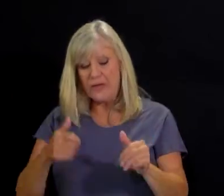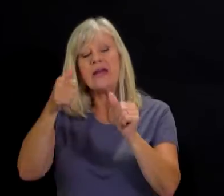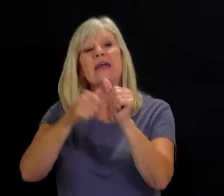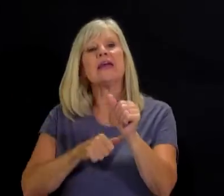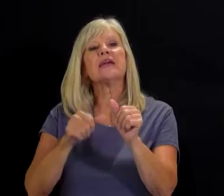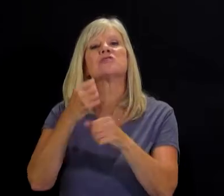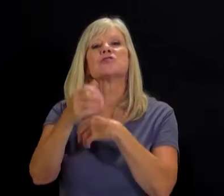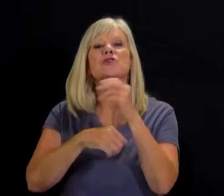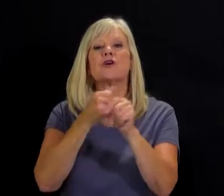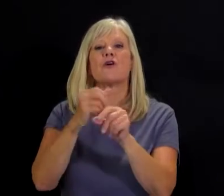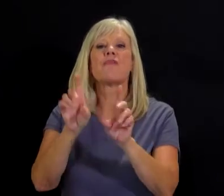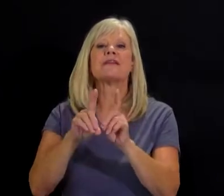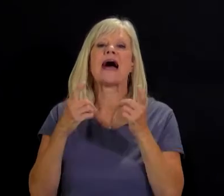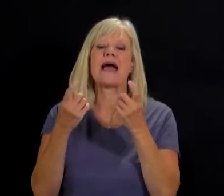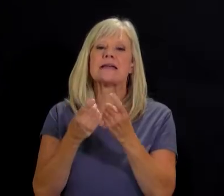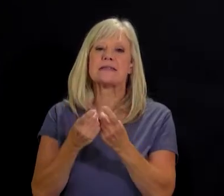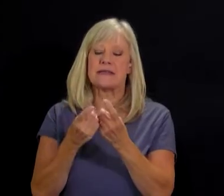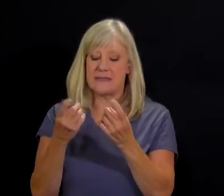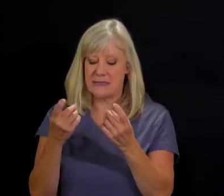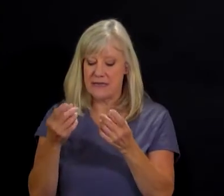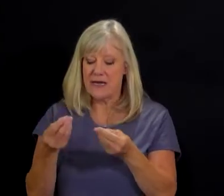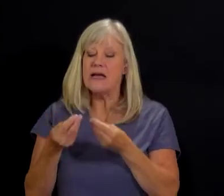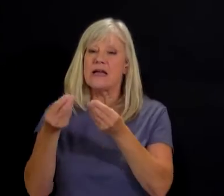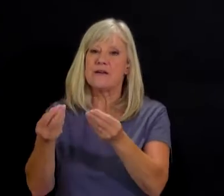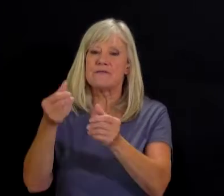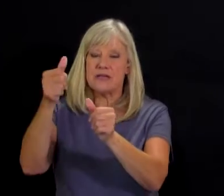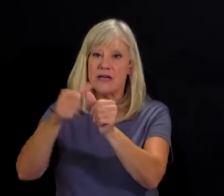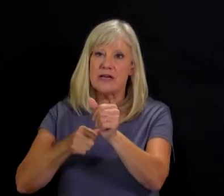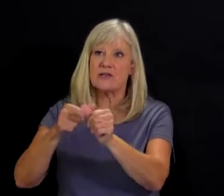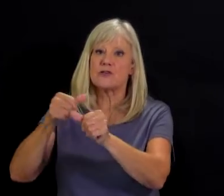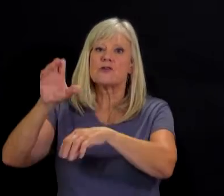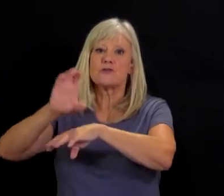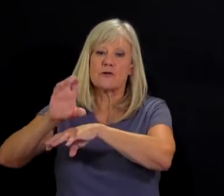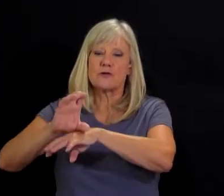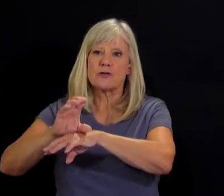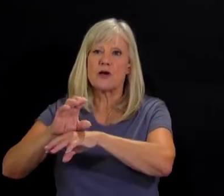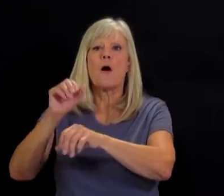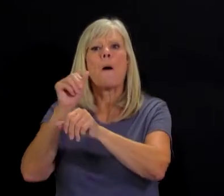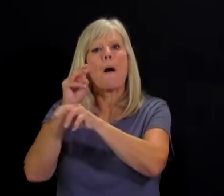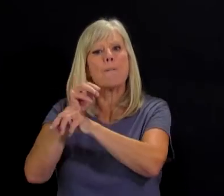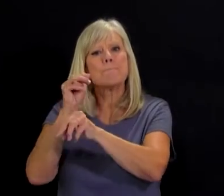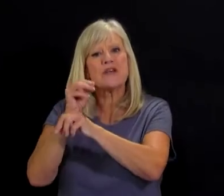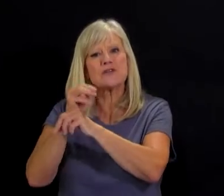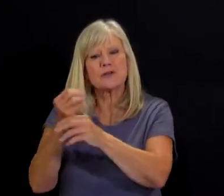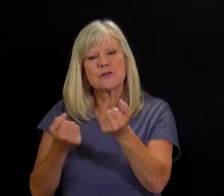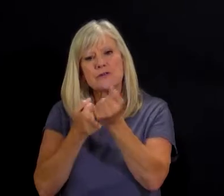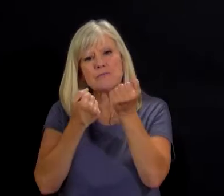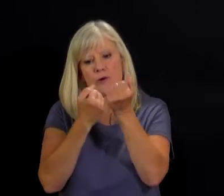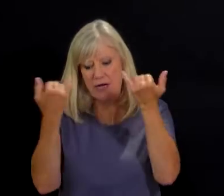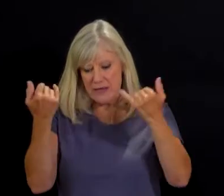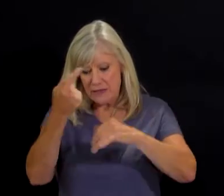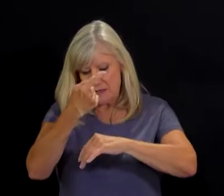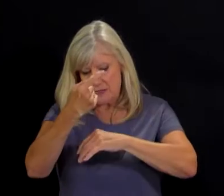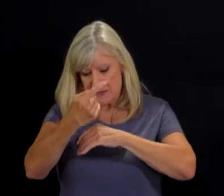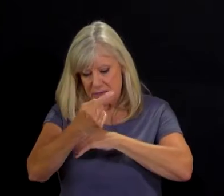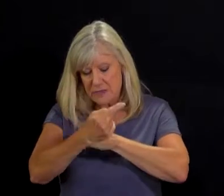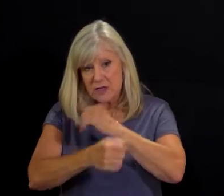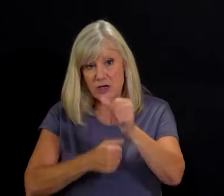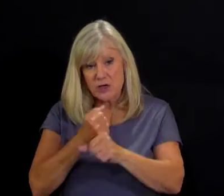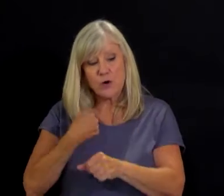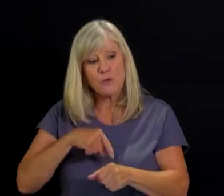year, the diocese assigns each parish a mission to support. This year, we will support the Kumbani Missionary